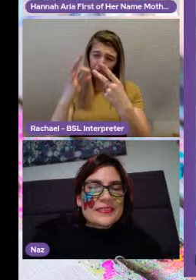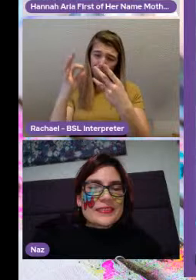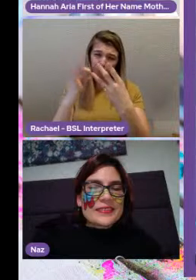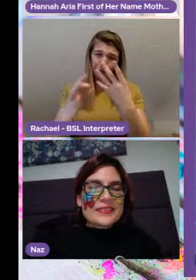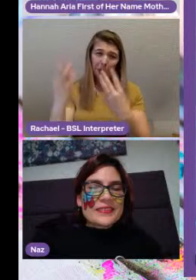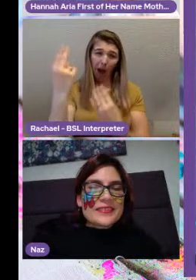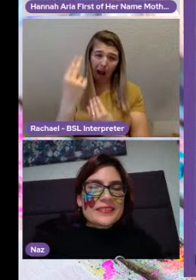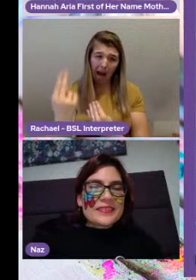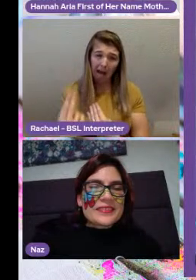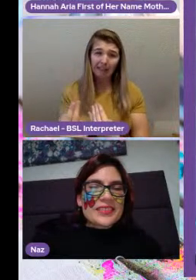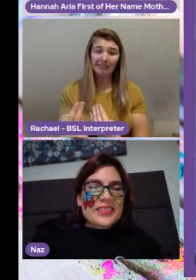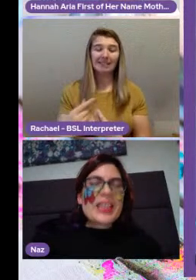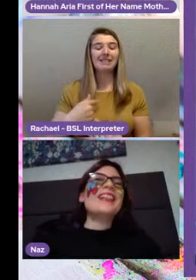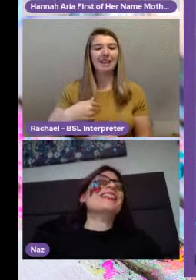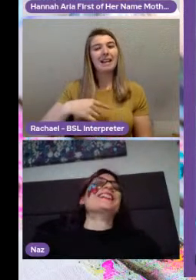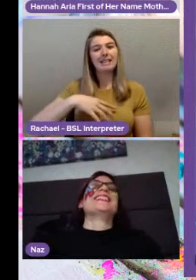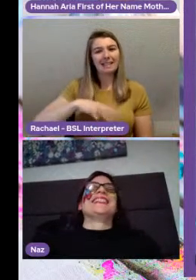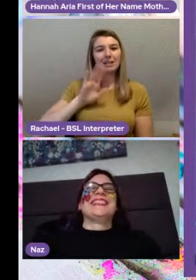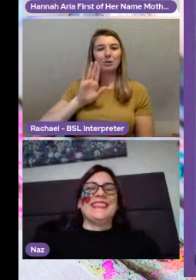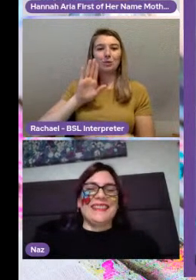up for one of the courses at